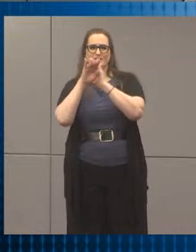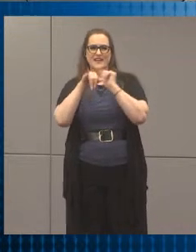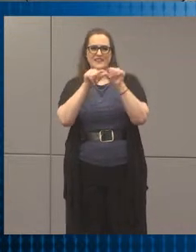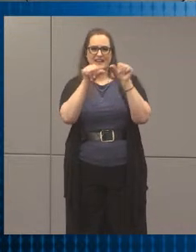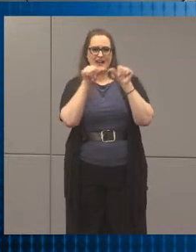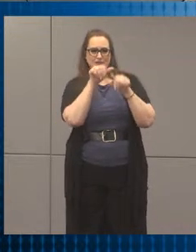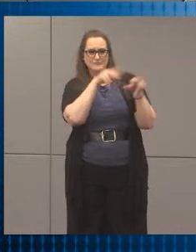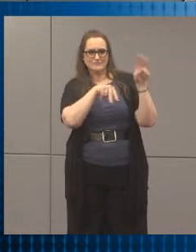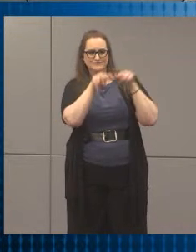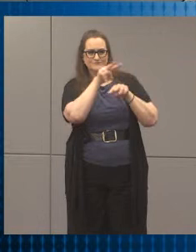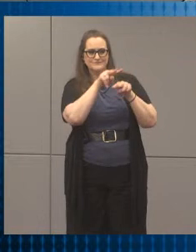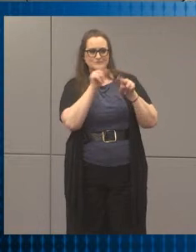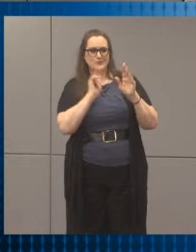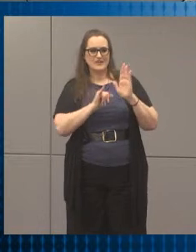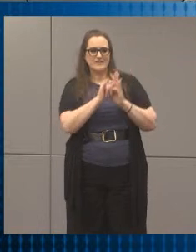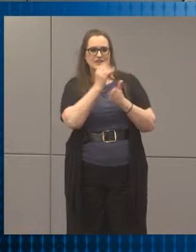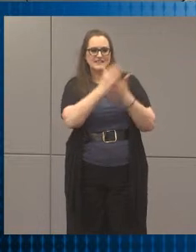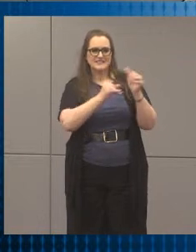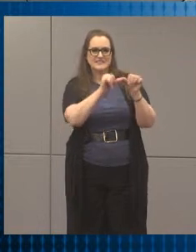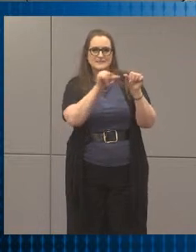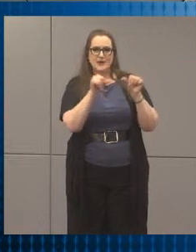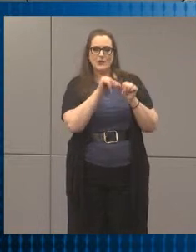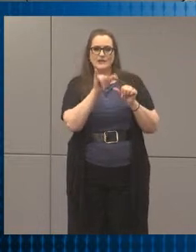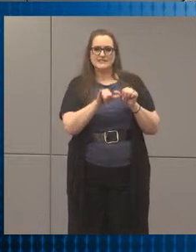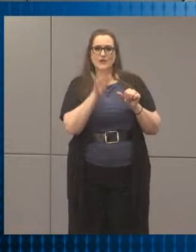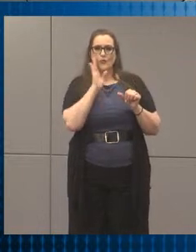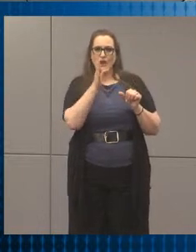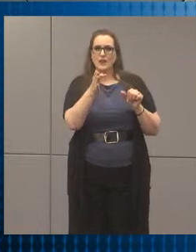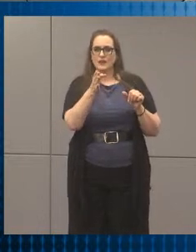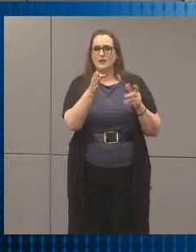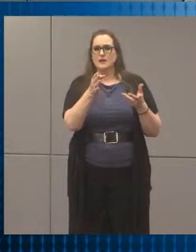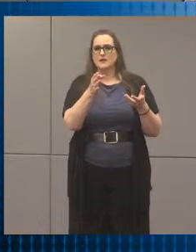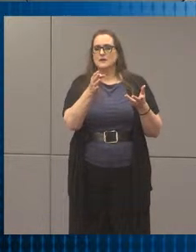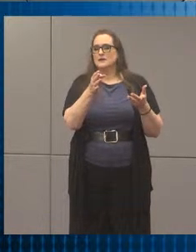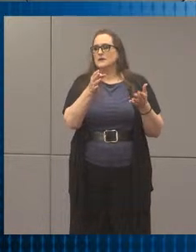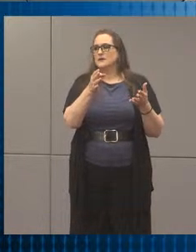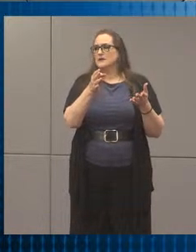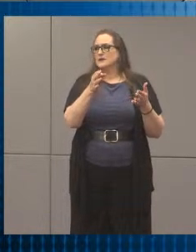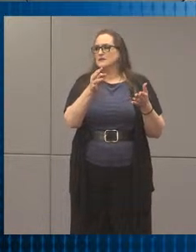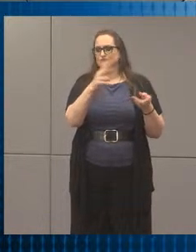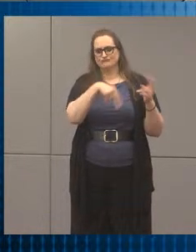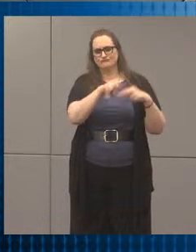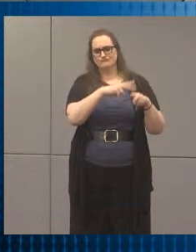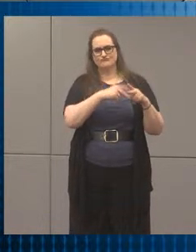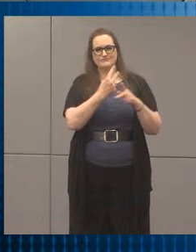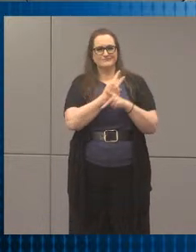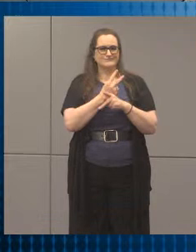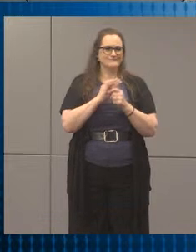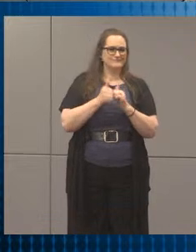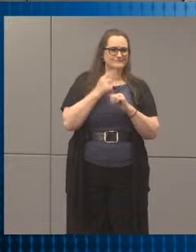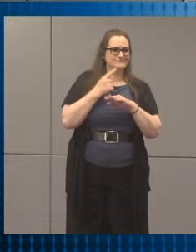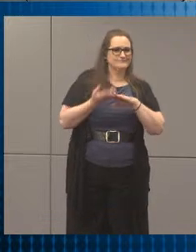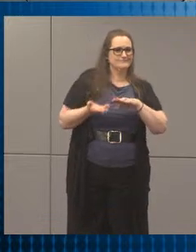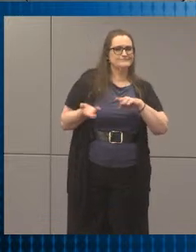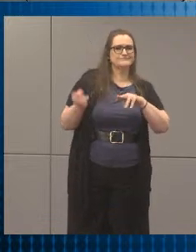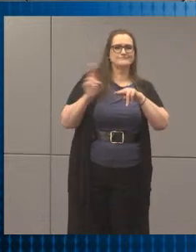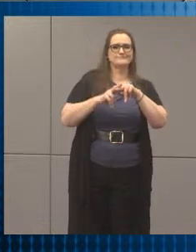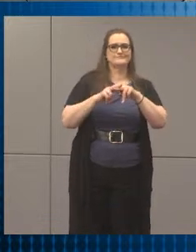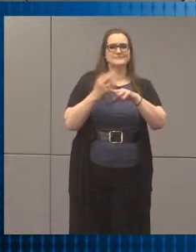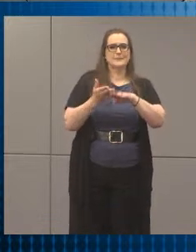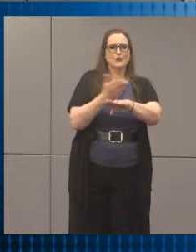We identified some areas where we're going to take a look at maybe improving